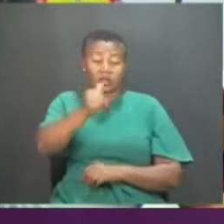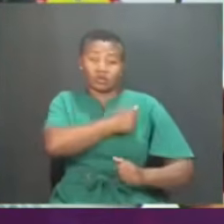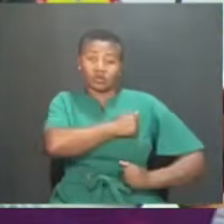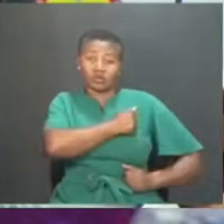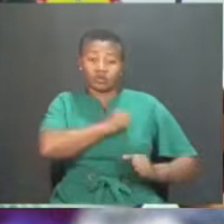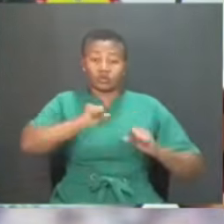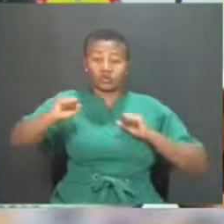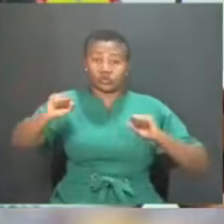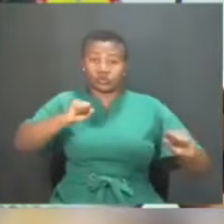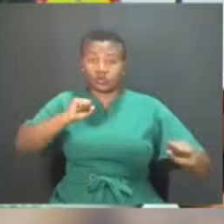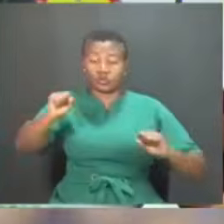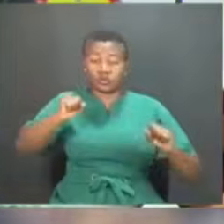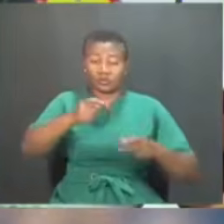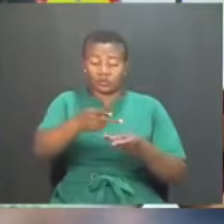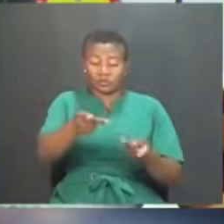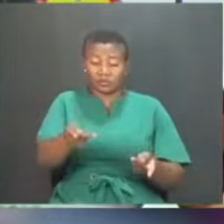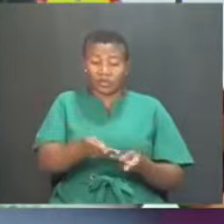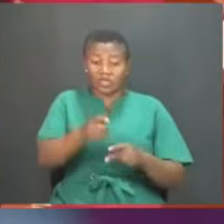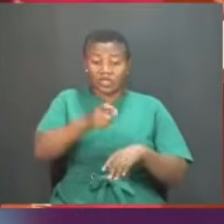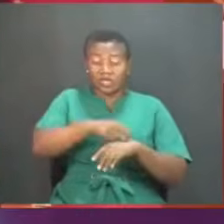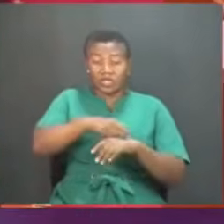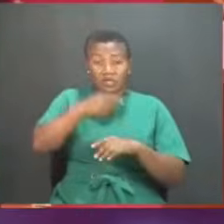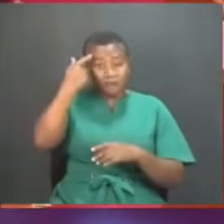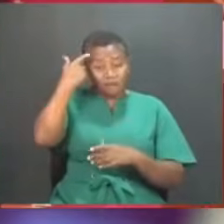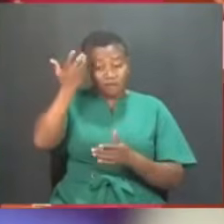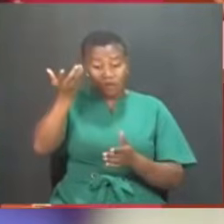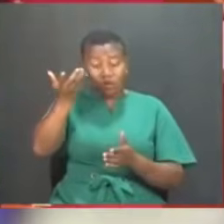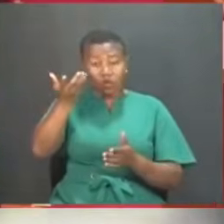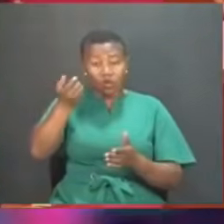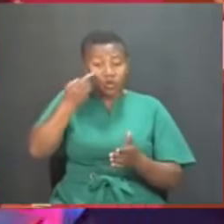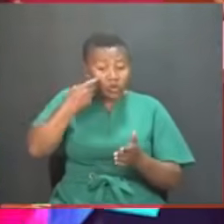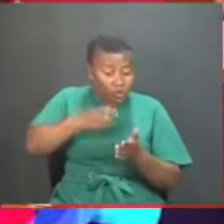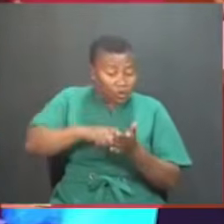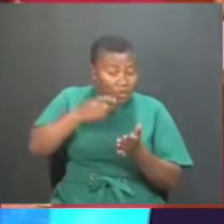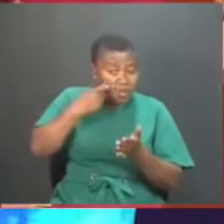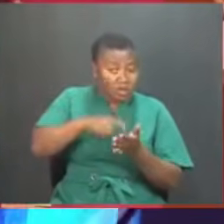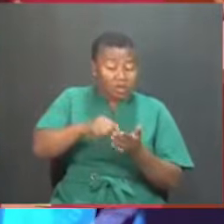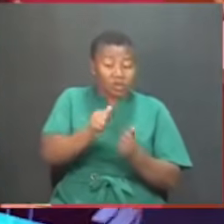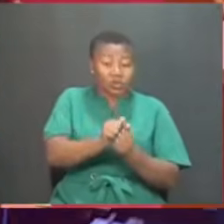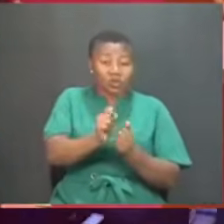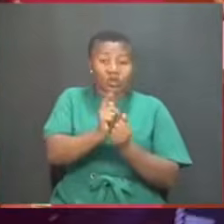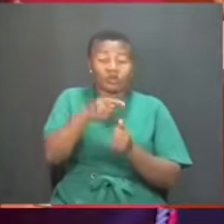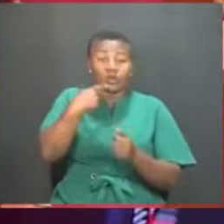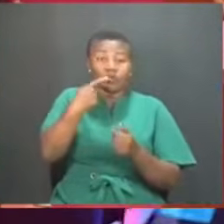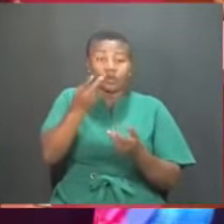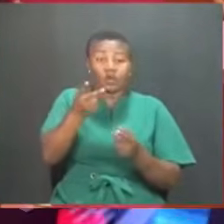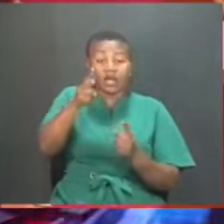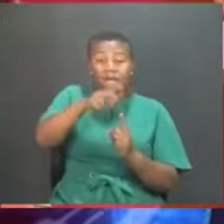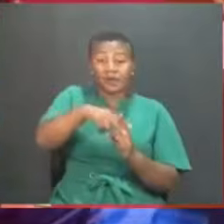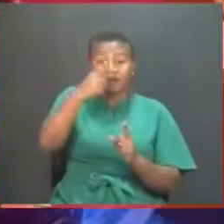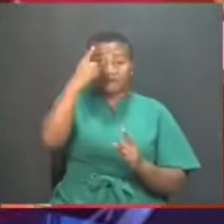during the ongoing recruitment exercise of the Ghana Armed Forces. Mr. Speaker,